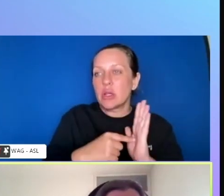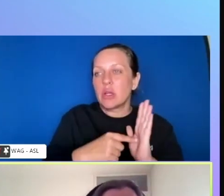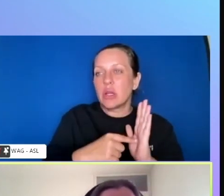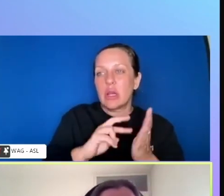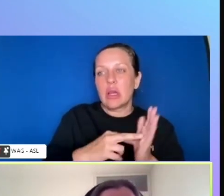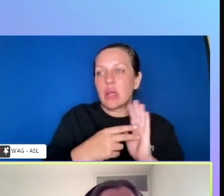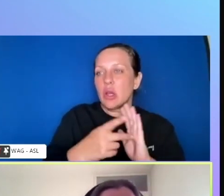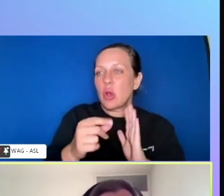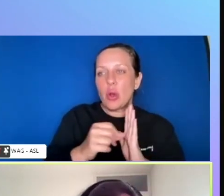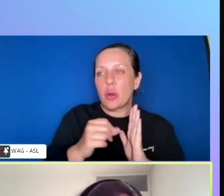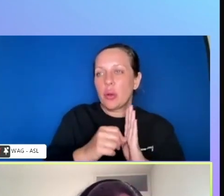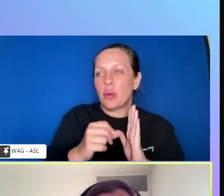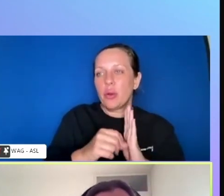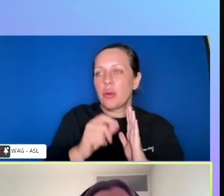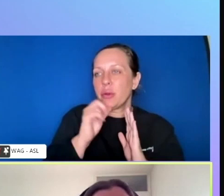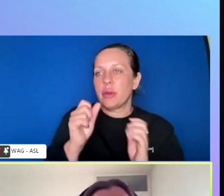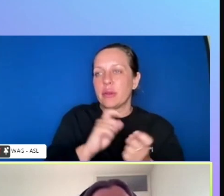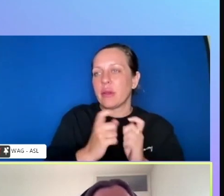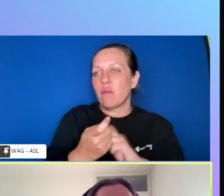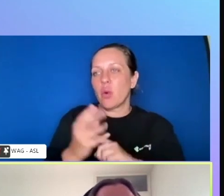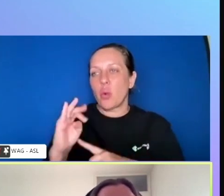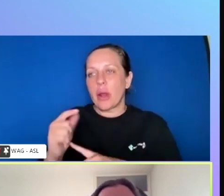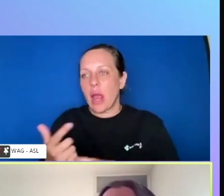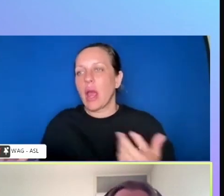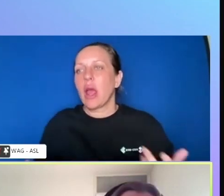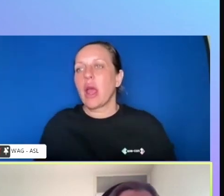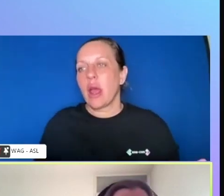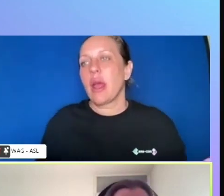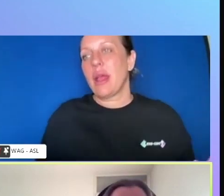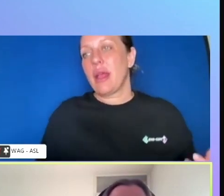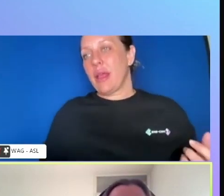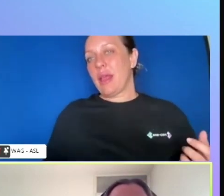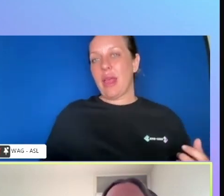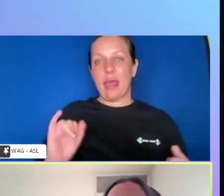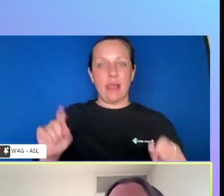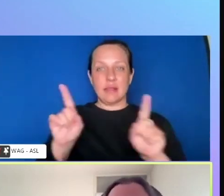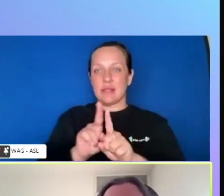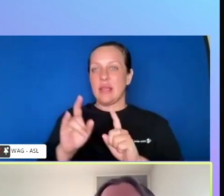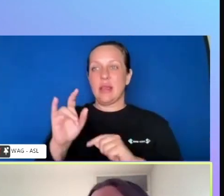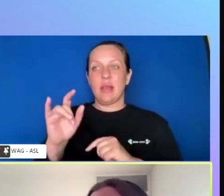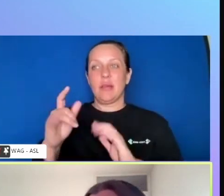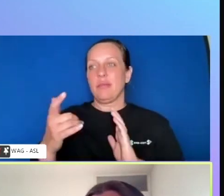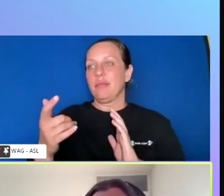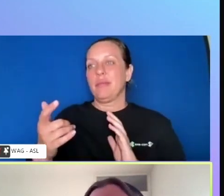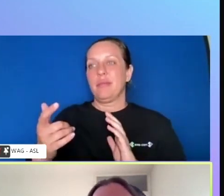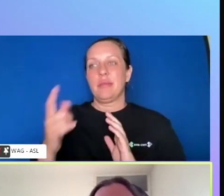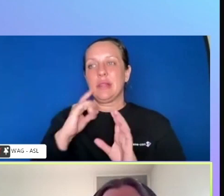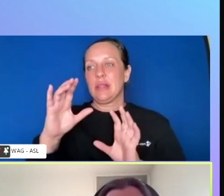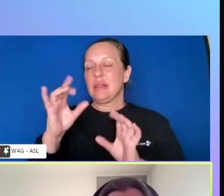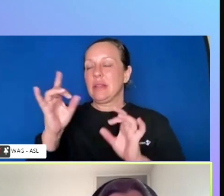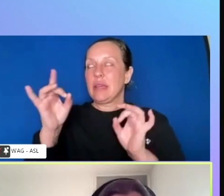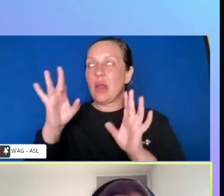your page doesn't conform to WCAG. And that's the same way as if the page is terribly